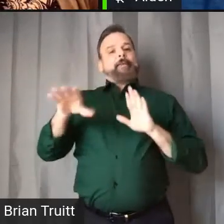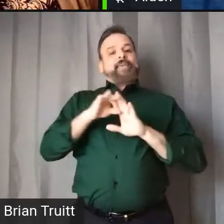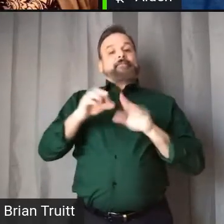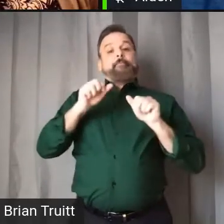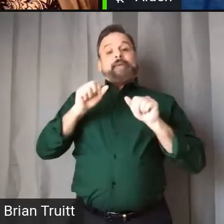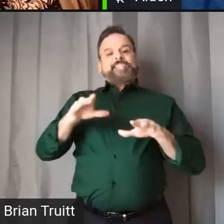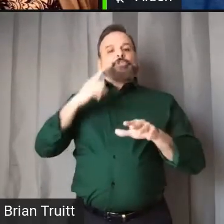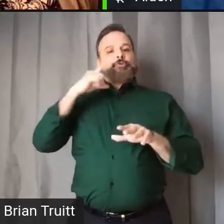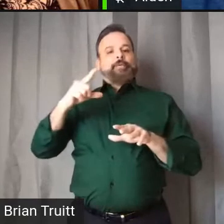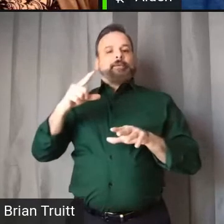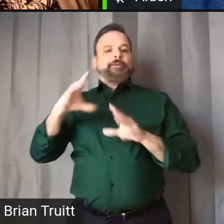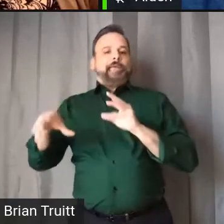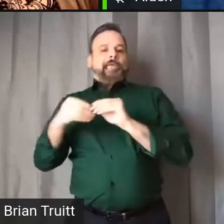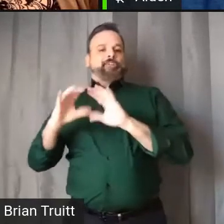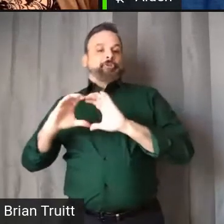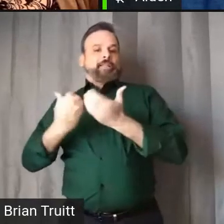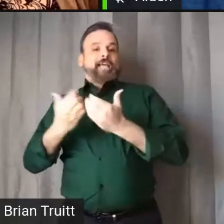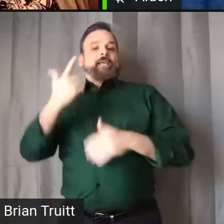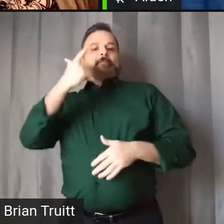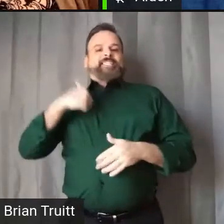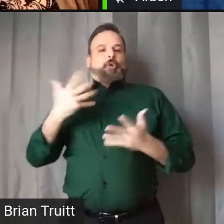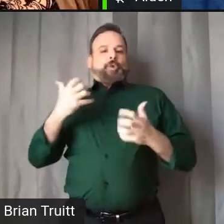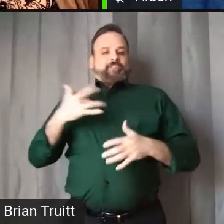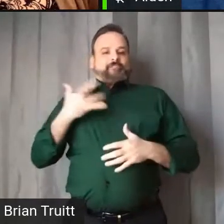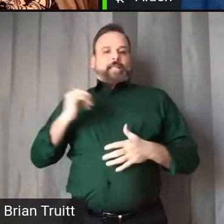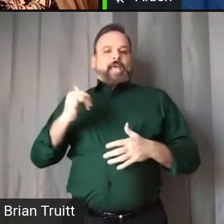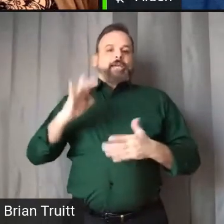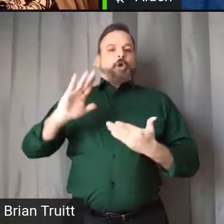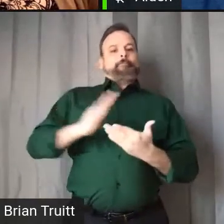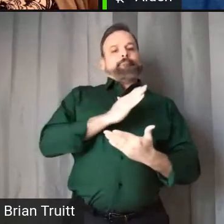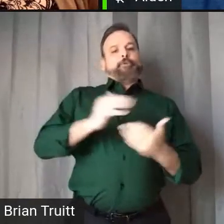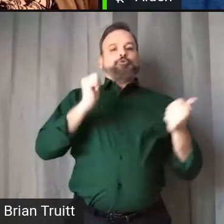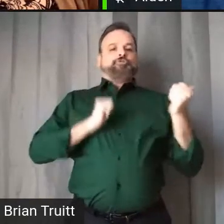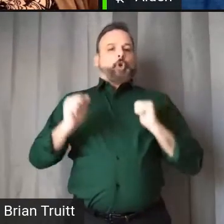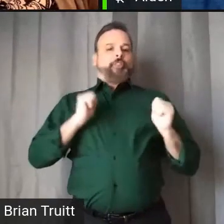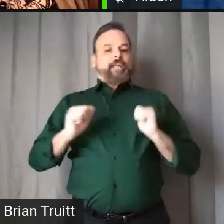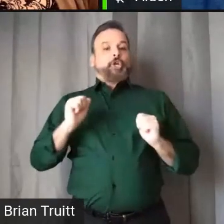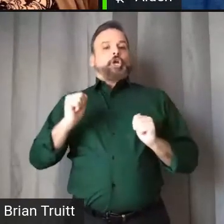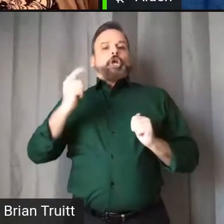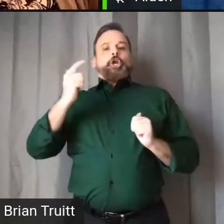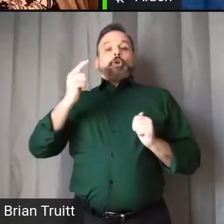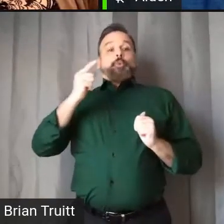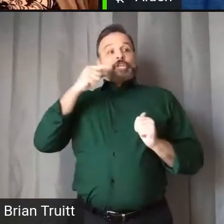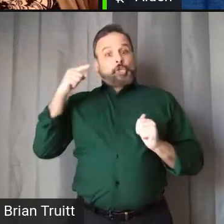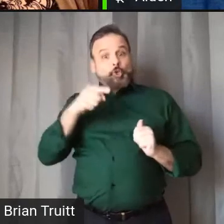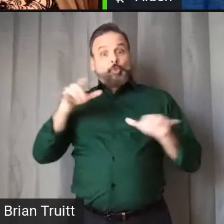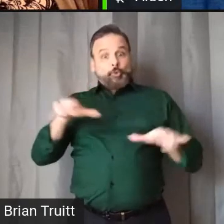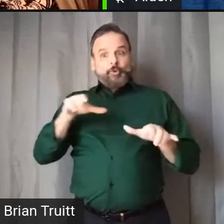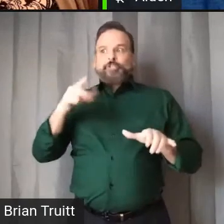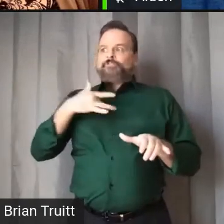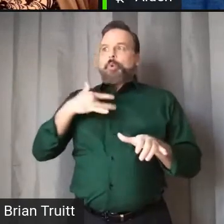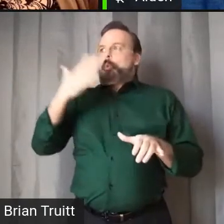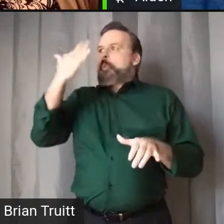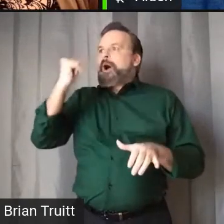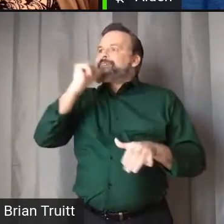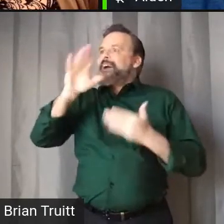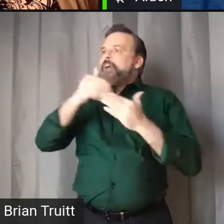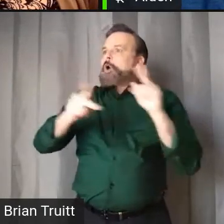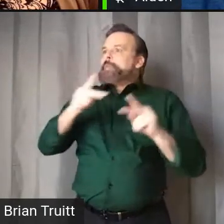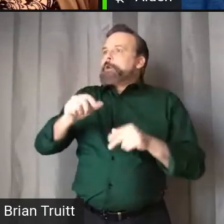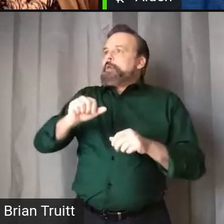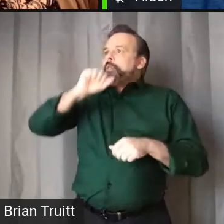wanted it to feel like musical theater, or that thing that, you know, when you do it, you think, how can everyone not love this? But when you don't do it, you think,